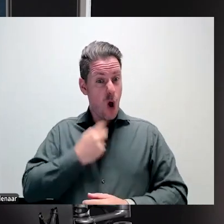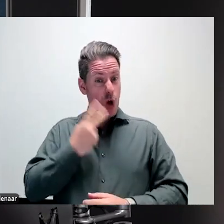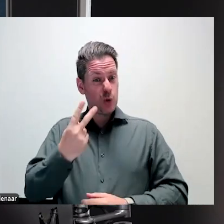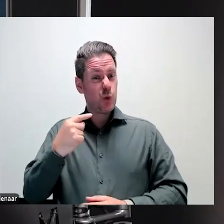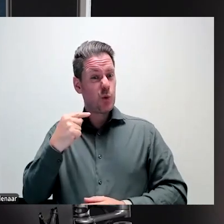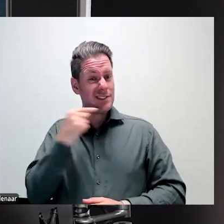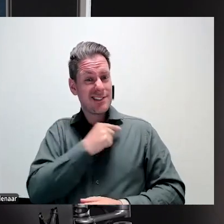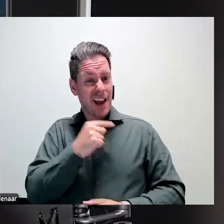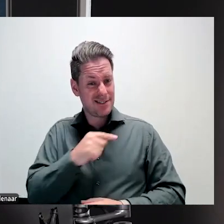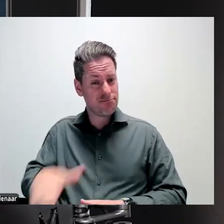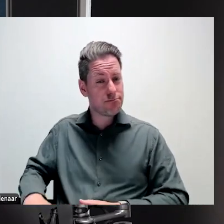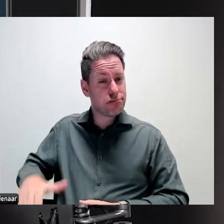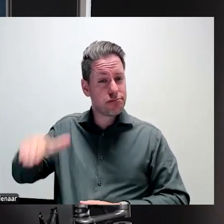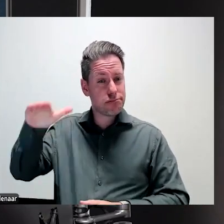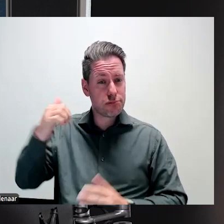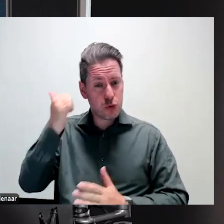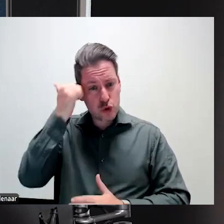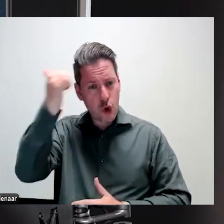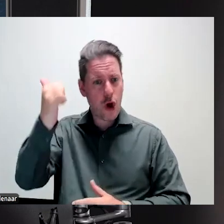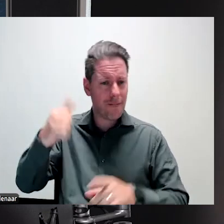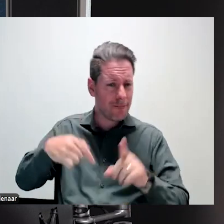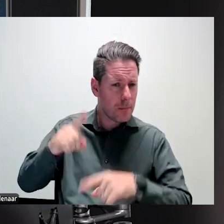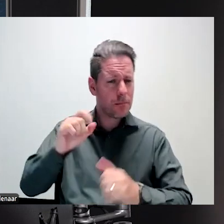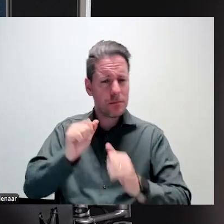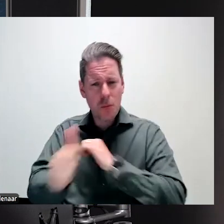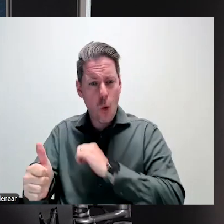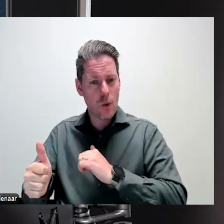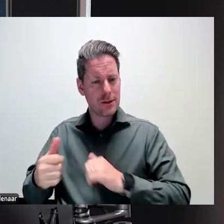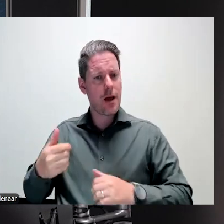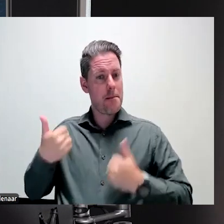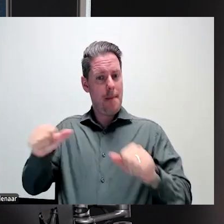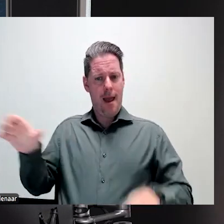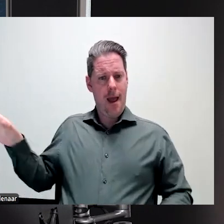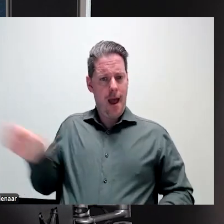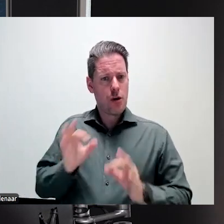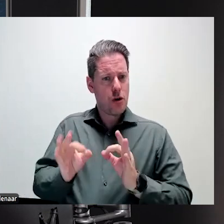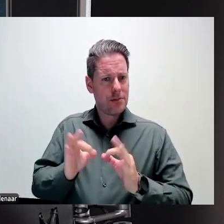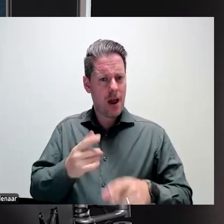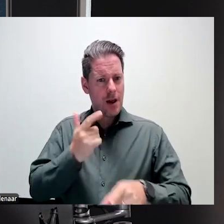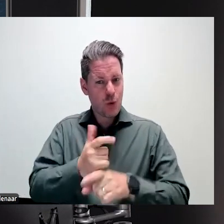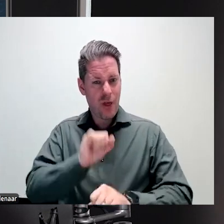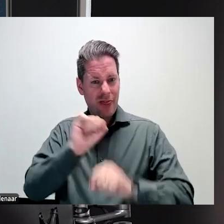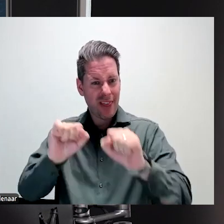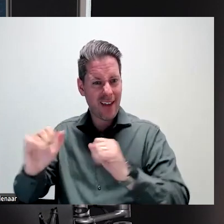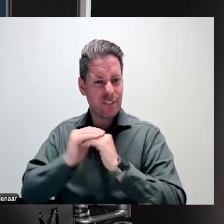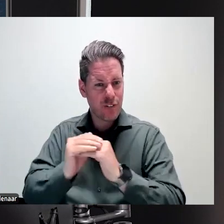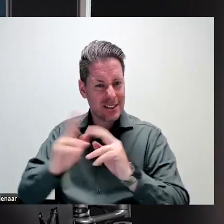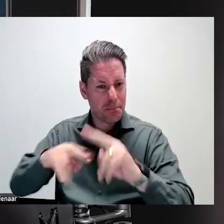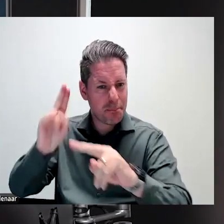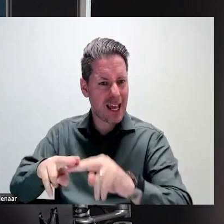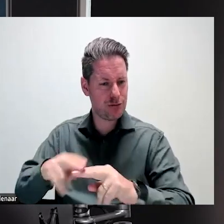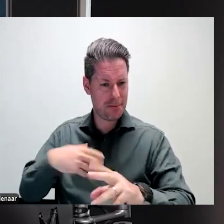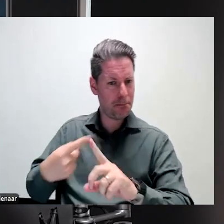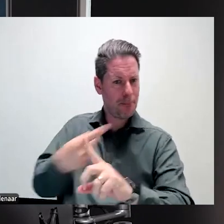up, now I can have interpreters available for those events and talk to the parents of their friends and engage in